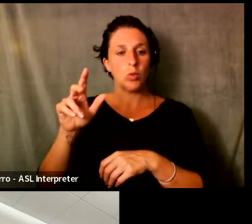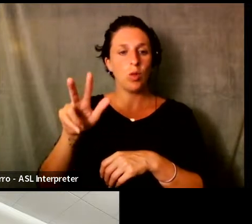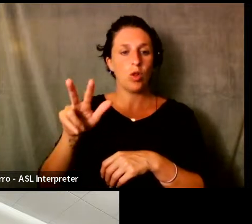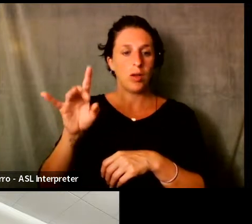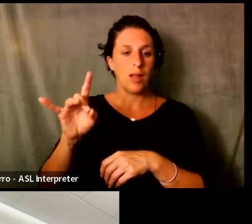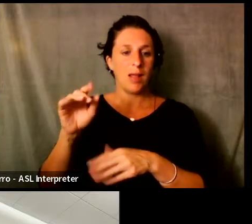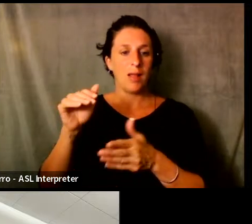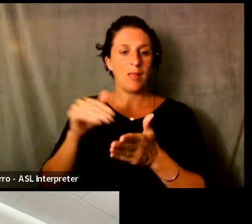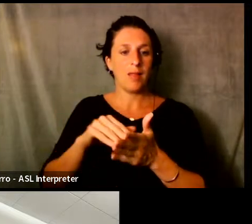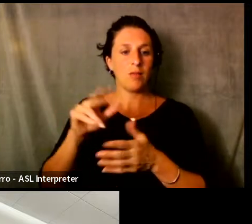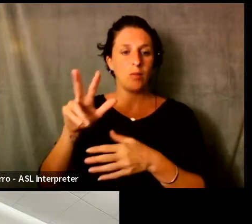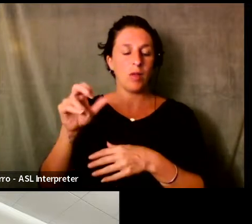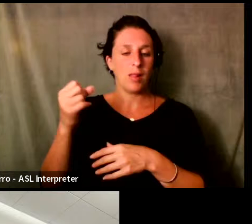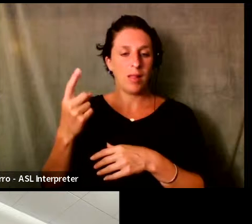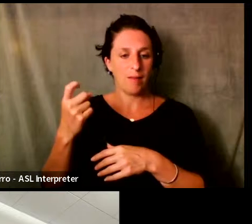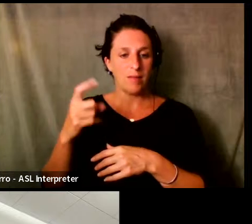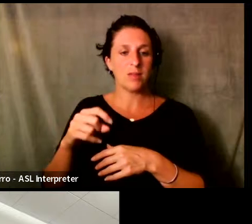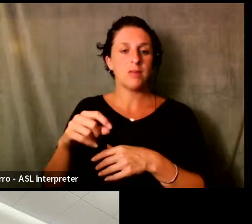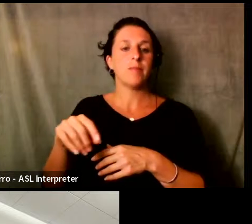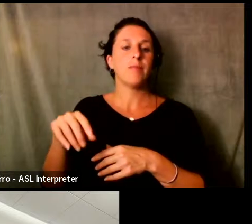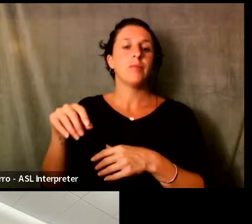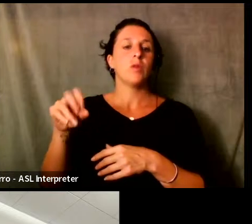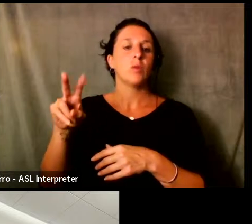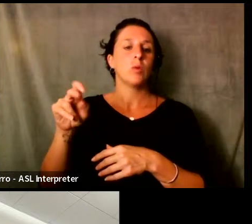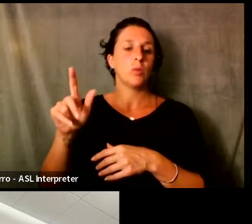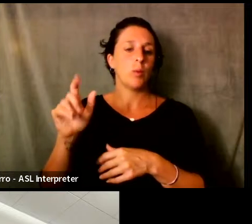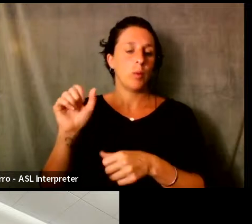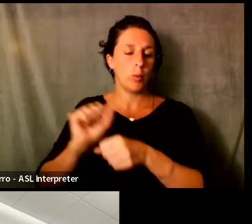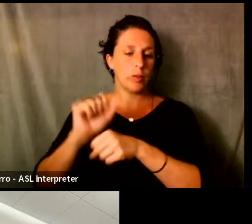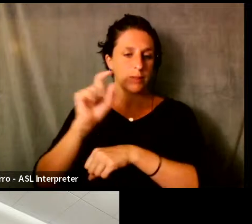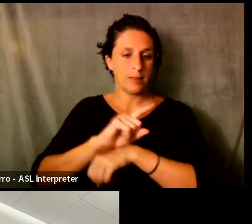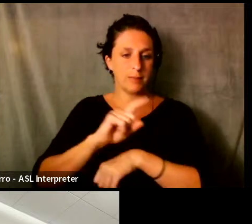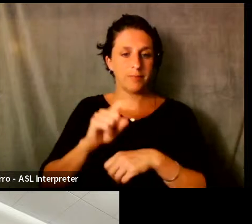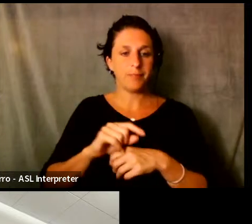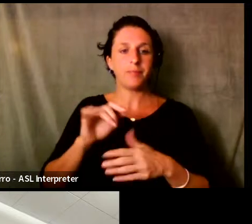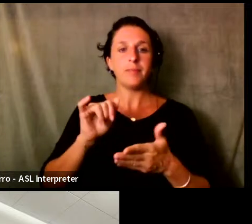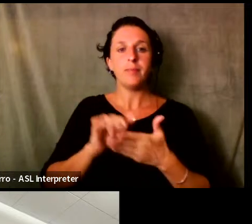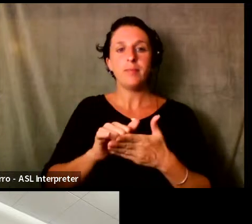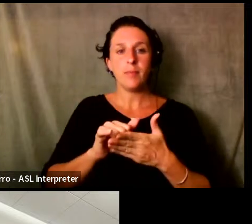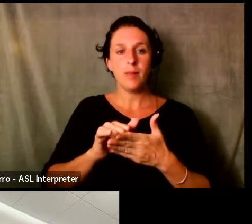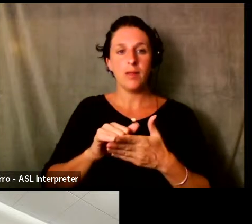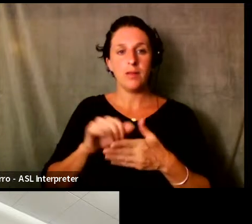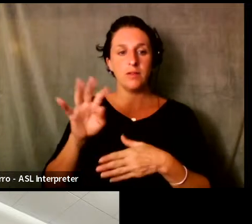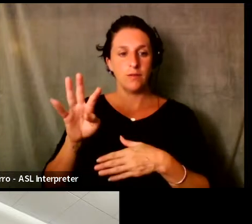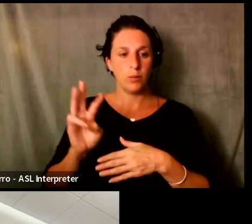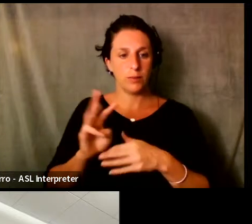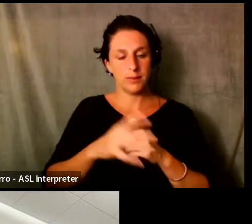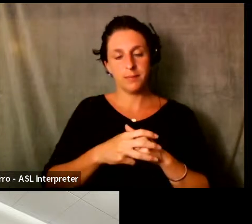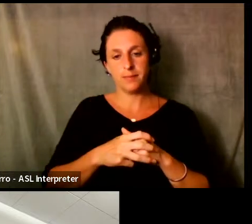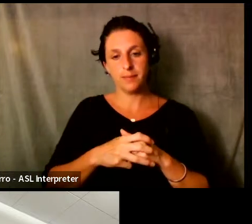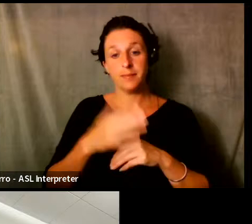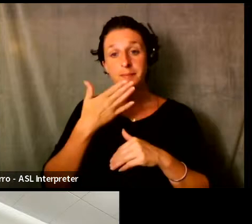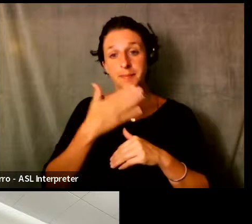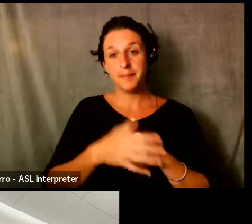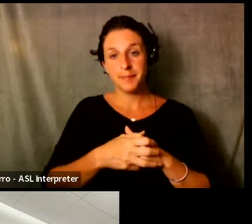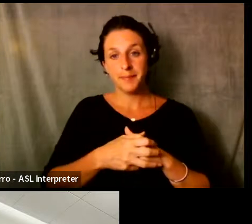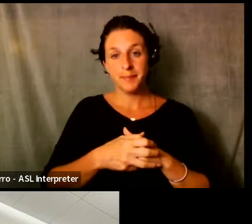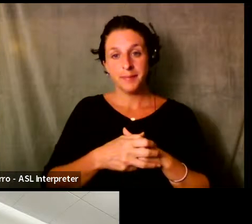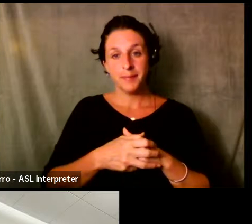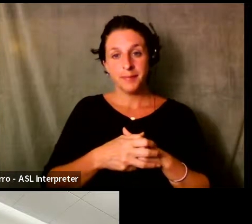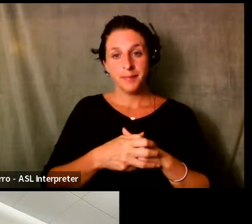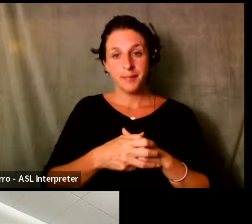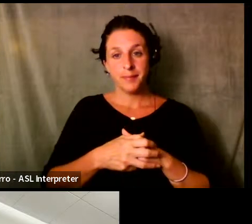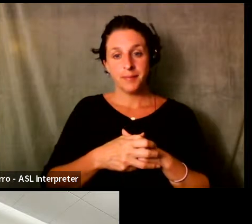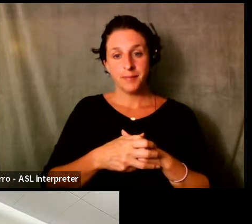$238,311, 221 workdays. And that's 46. Thank you.